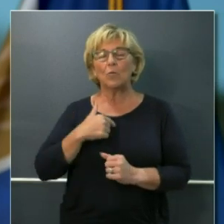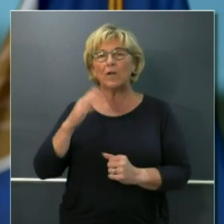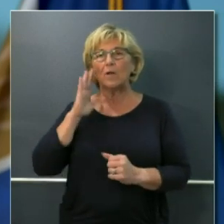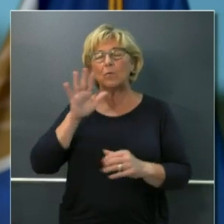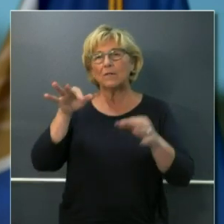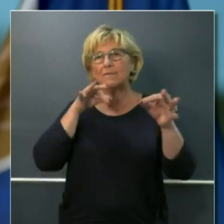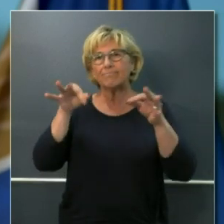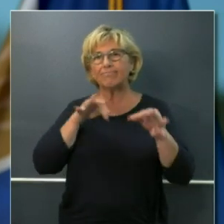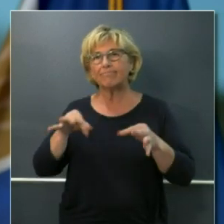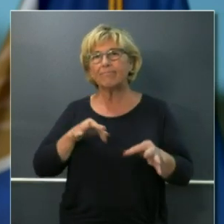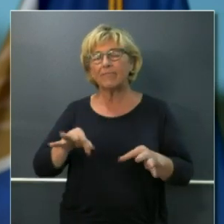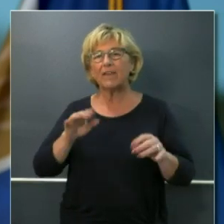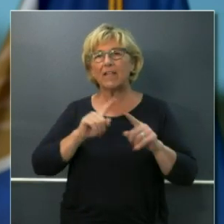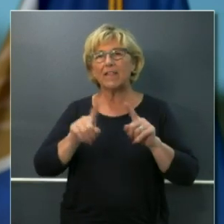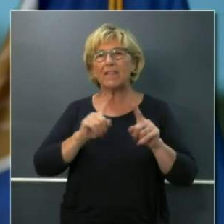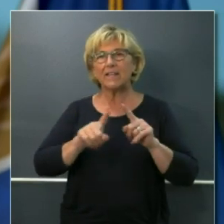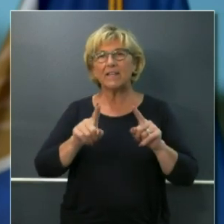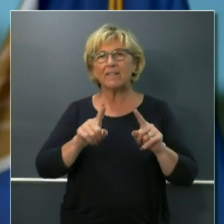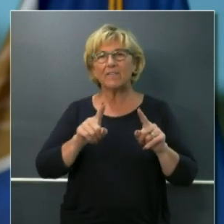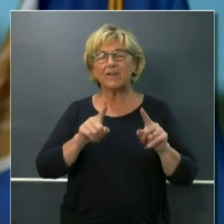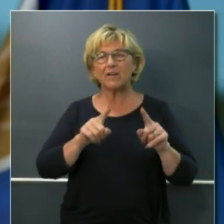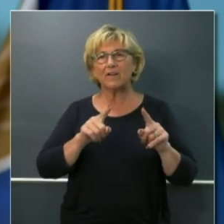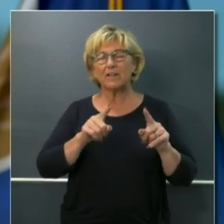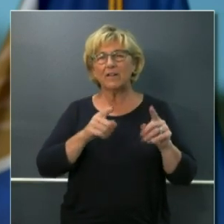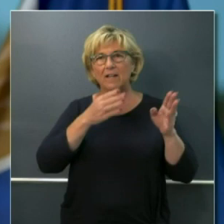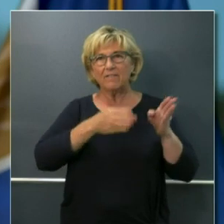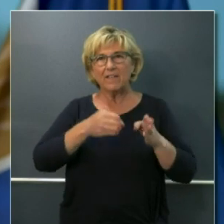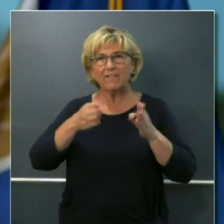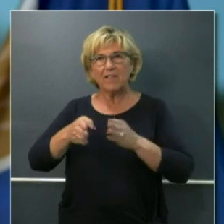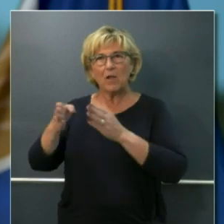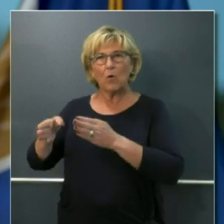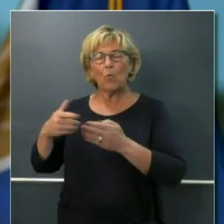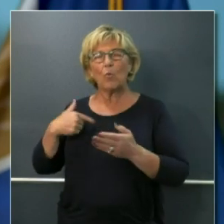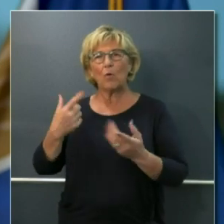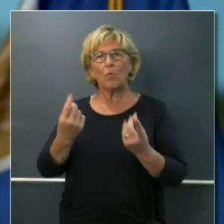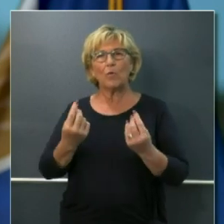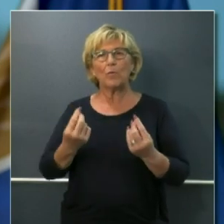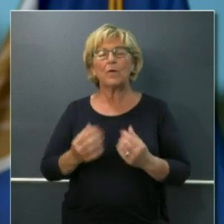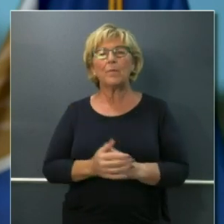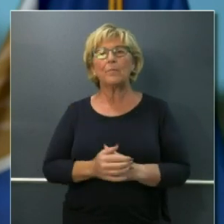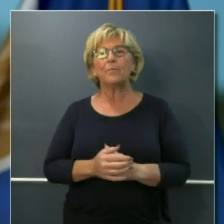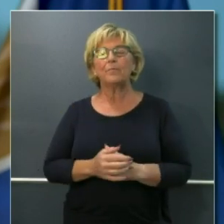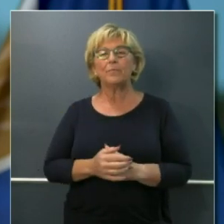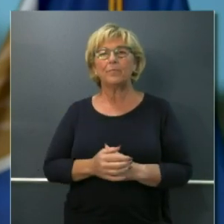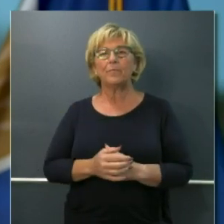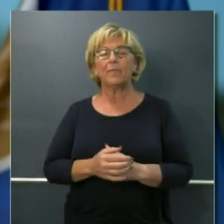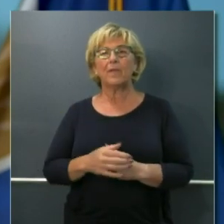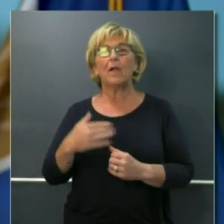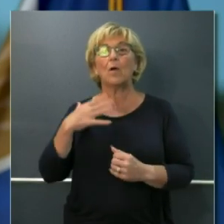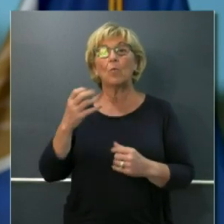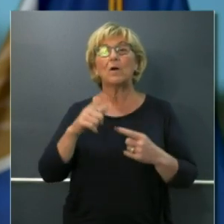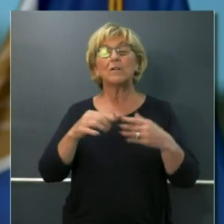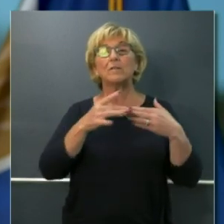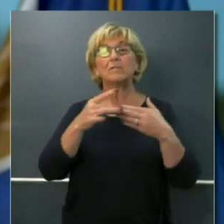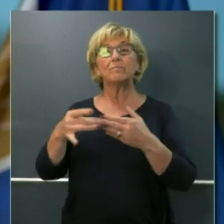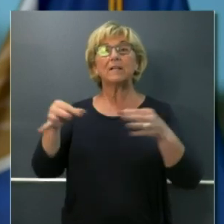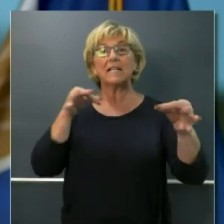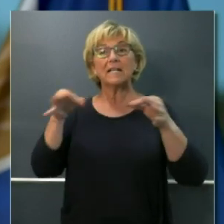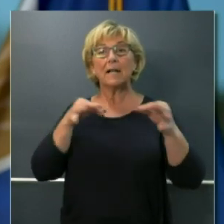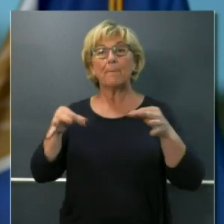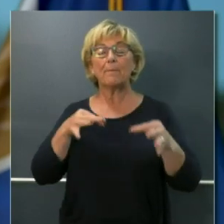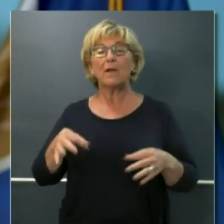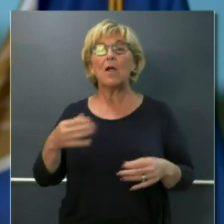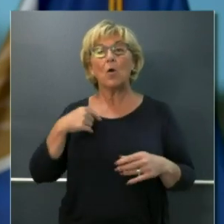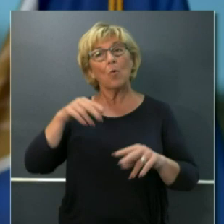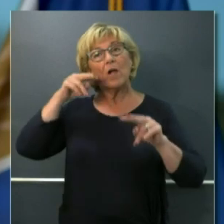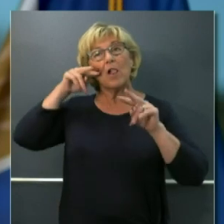we'll be rolling out with this indicator. Let me briefly introduce those phases as I introduce Dr. Angel. We have looked